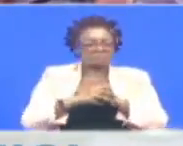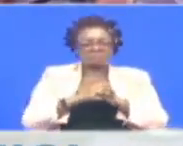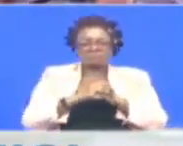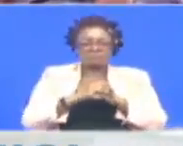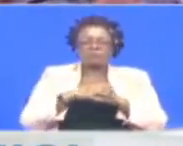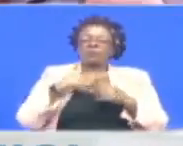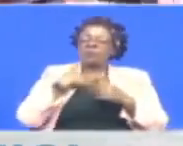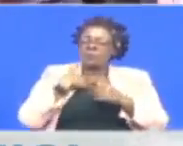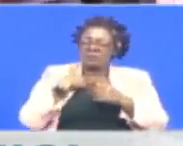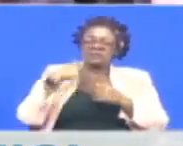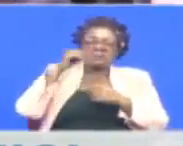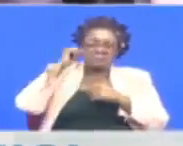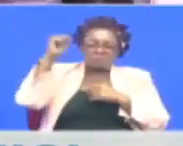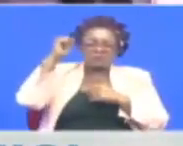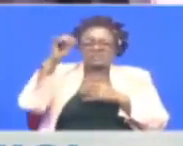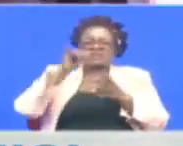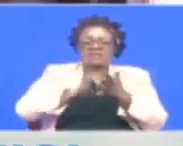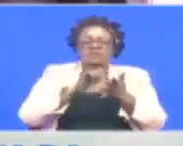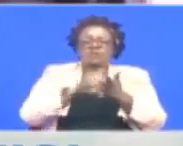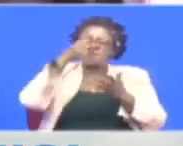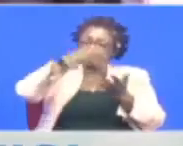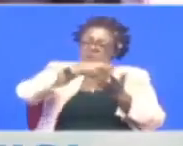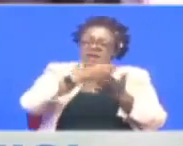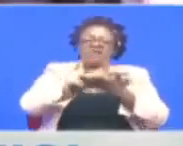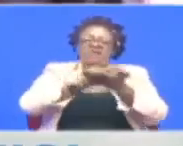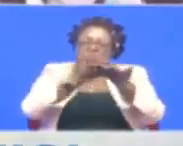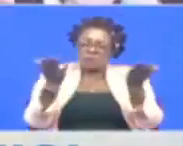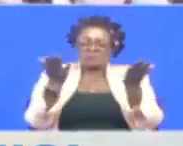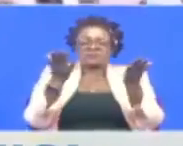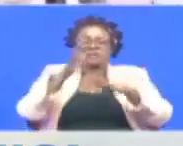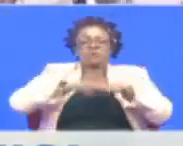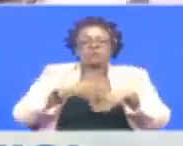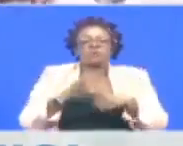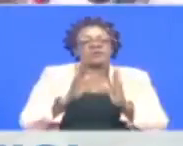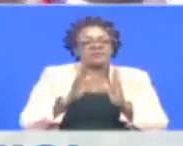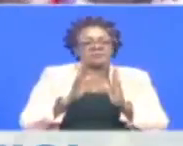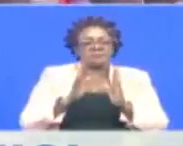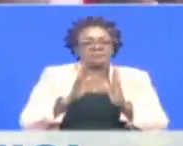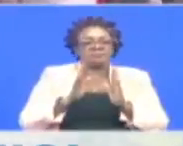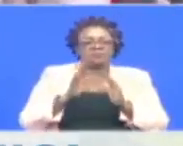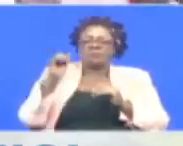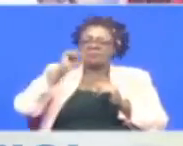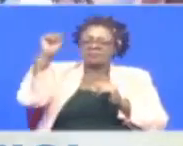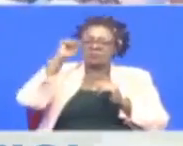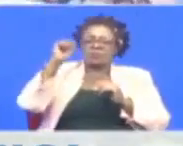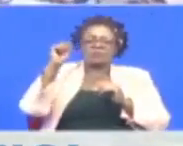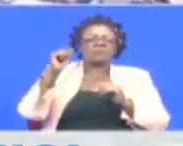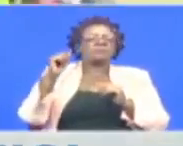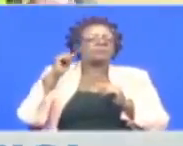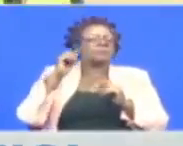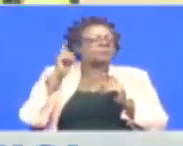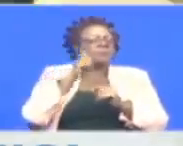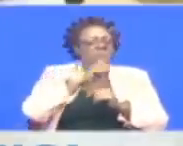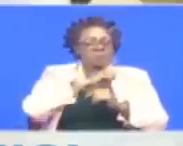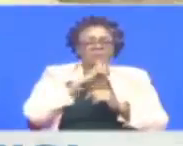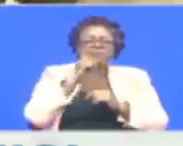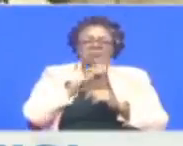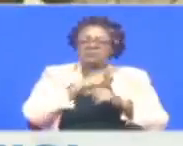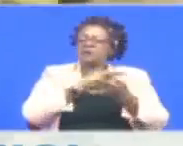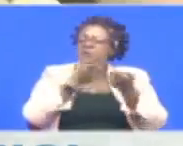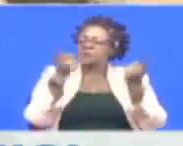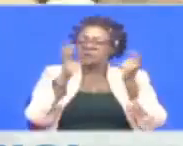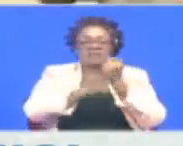Tunataka siasa ambayo itabeba kila mtu kwa barabara inayofaa. Political temperatures have been rising across the country,